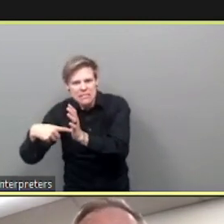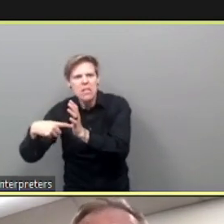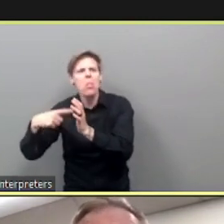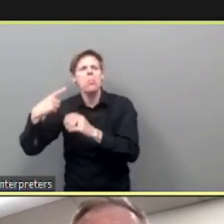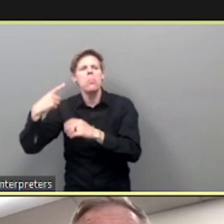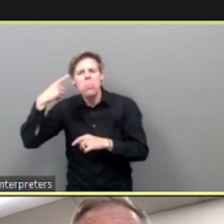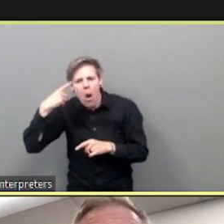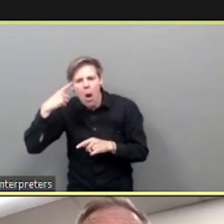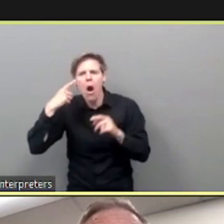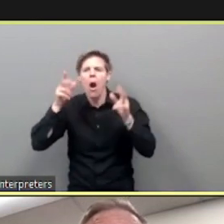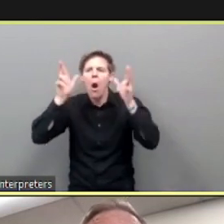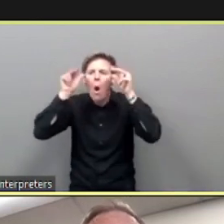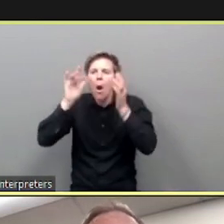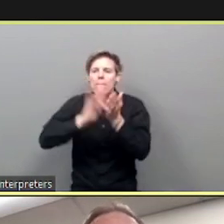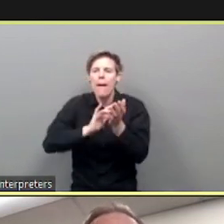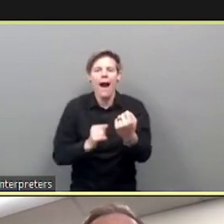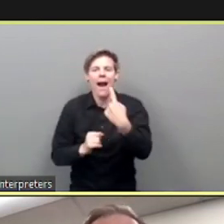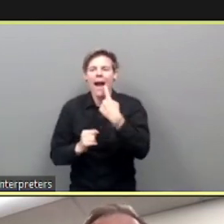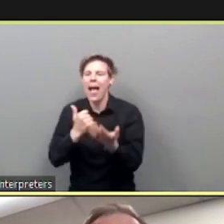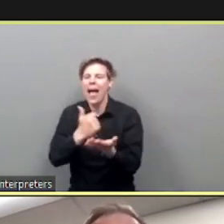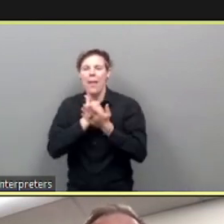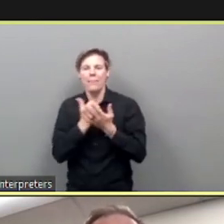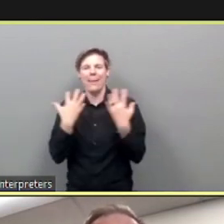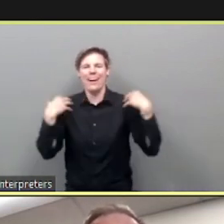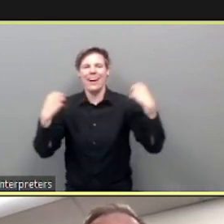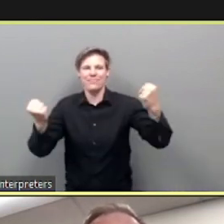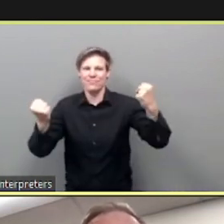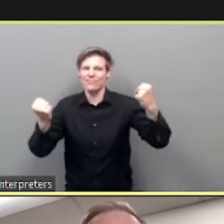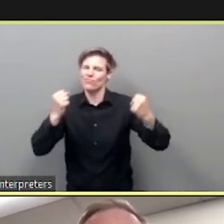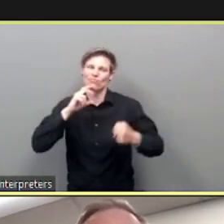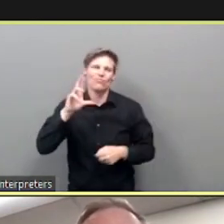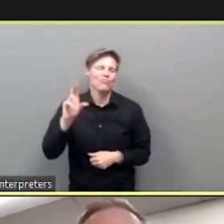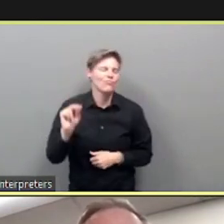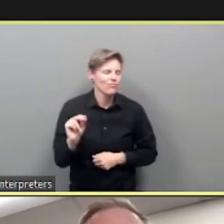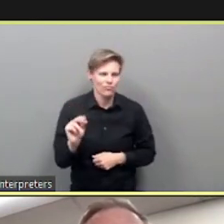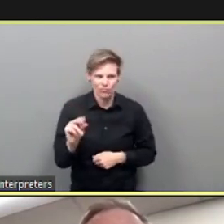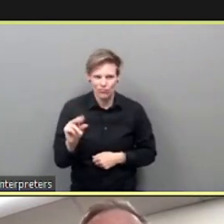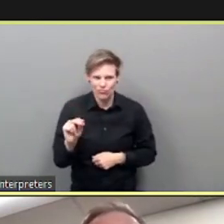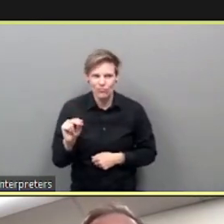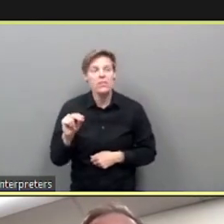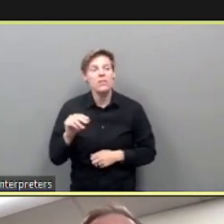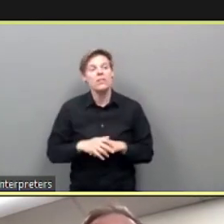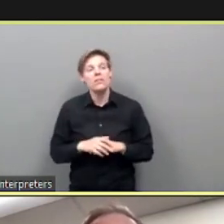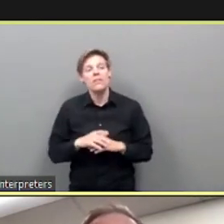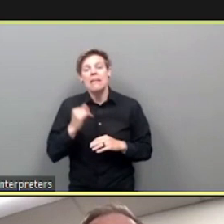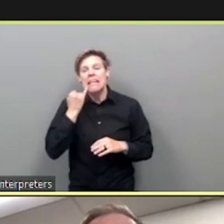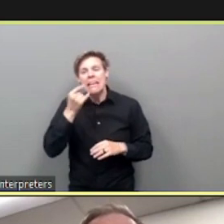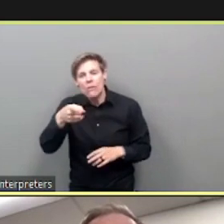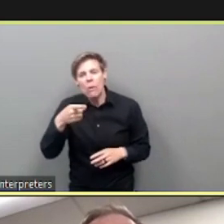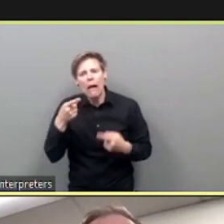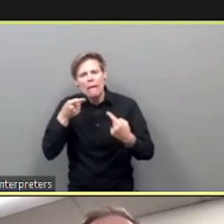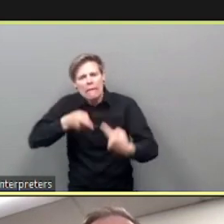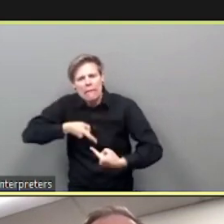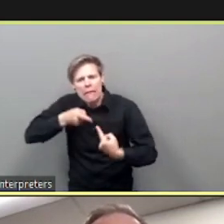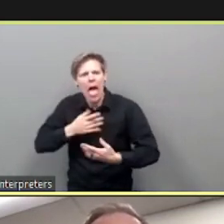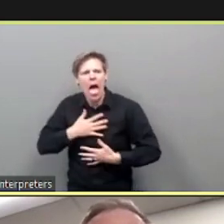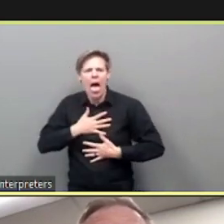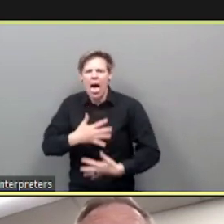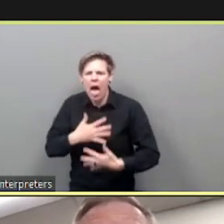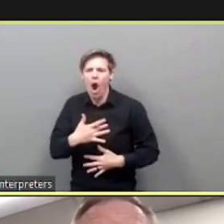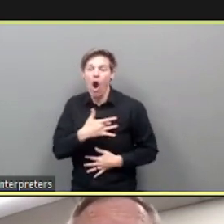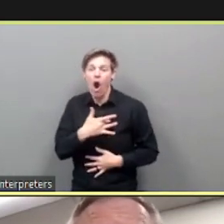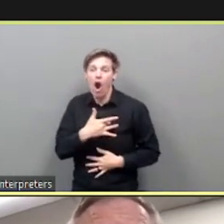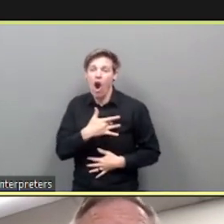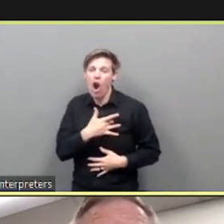ivermectin would take care of it. And that's a serious problem. You know, if you're short of breath and your heart is pounding, what you need